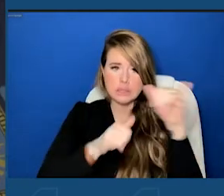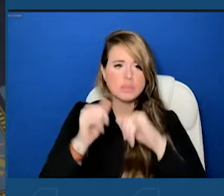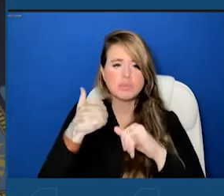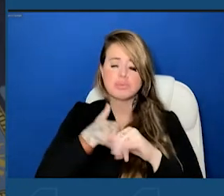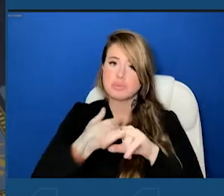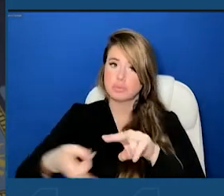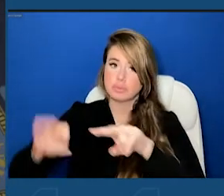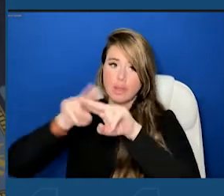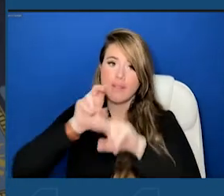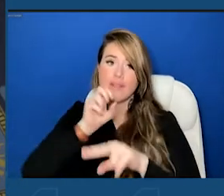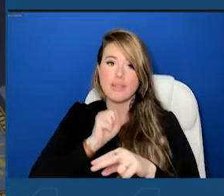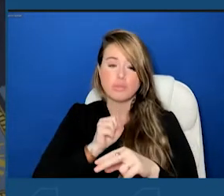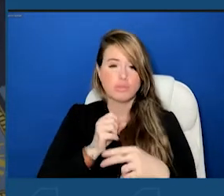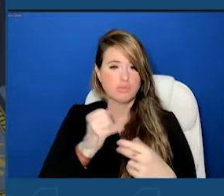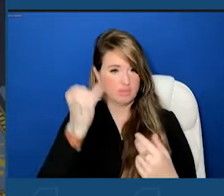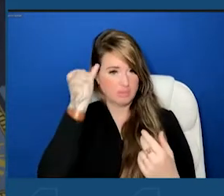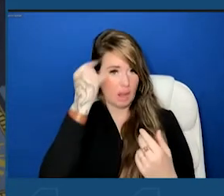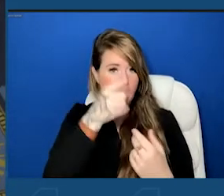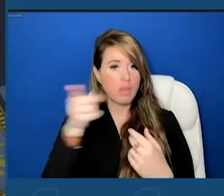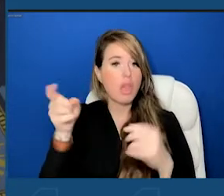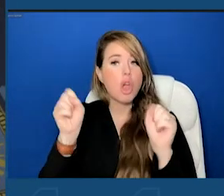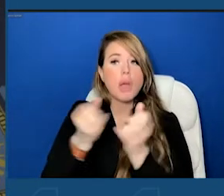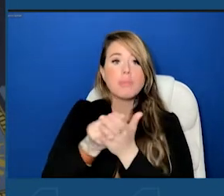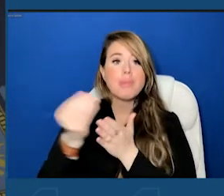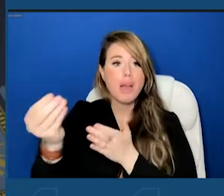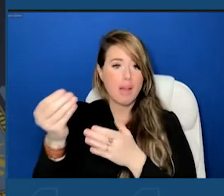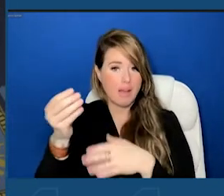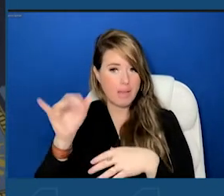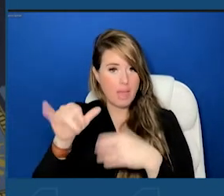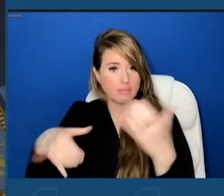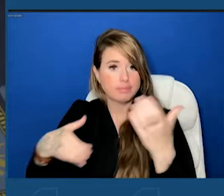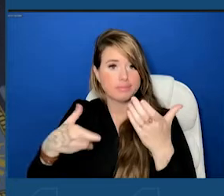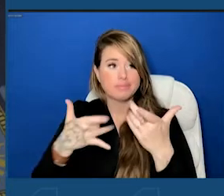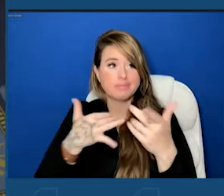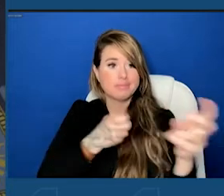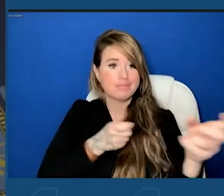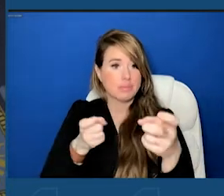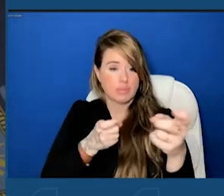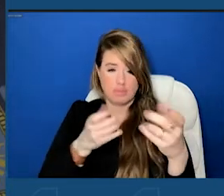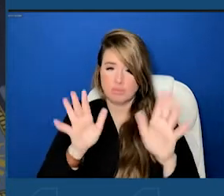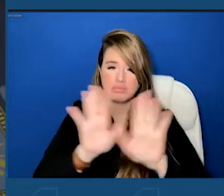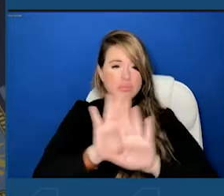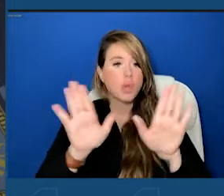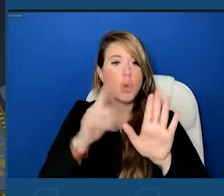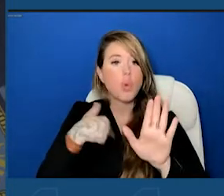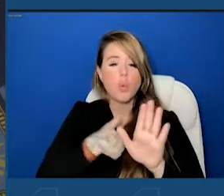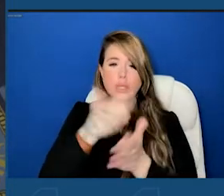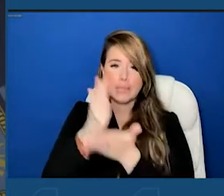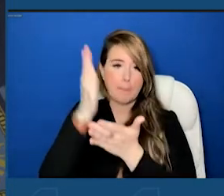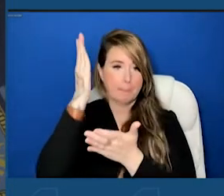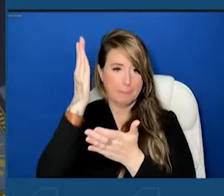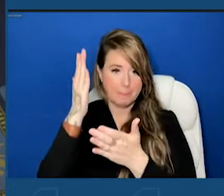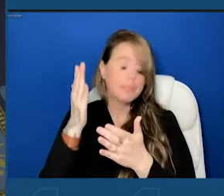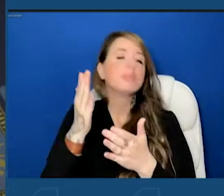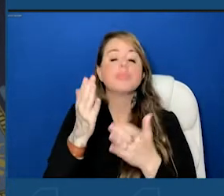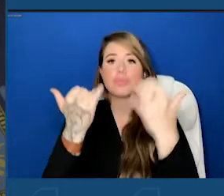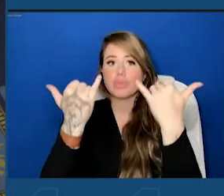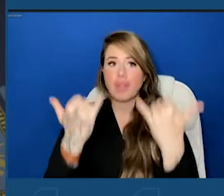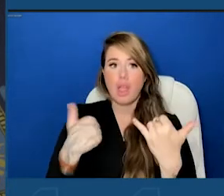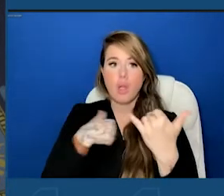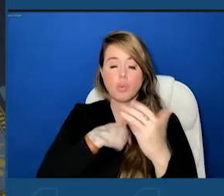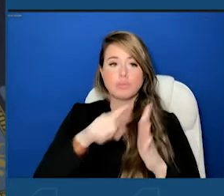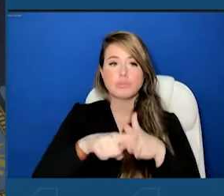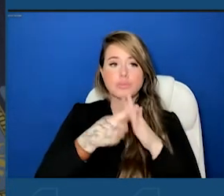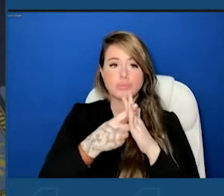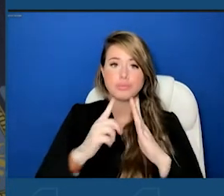create an illegal gun because they could buy the base of it legally. That's got to stop. It stopped here. And we also launched the first in the nation, which President